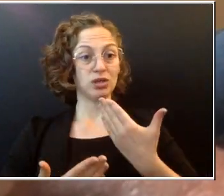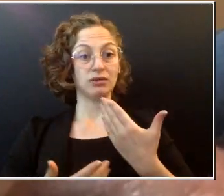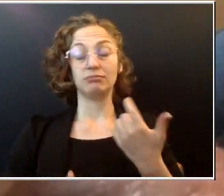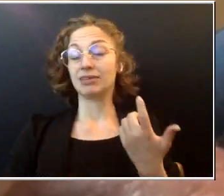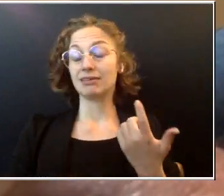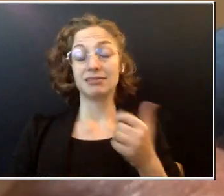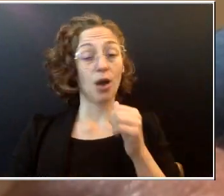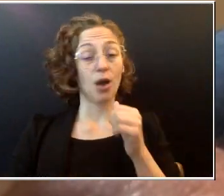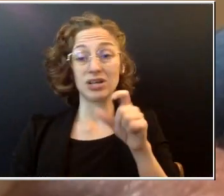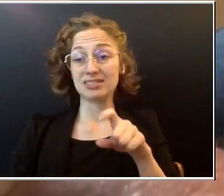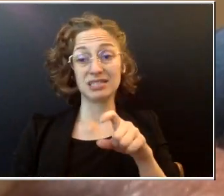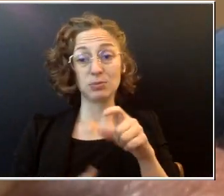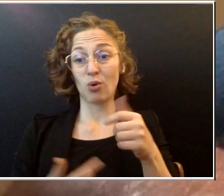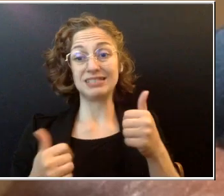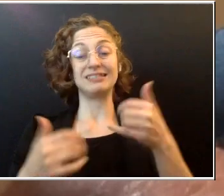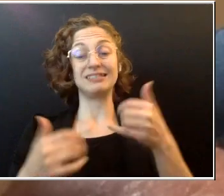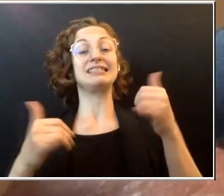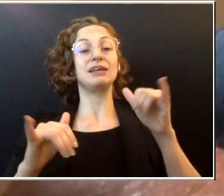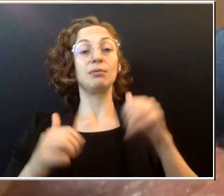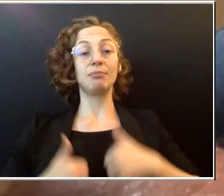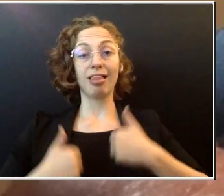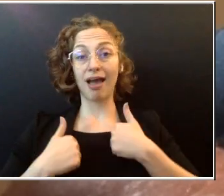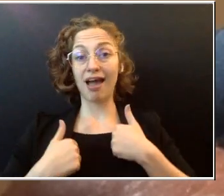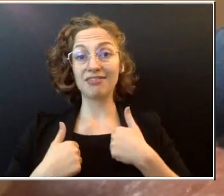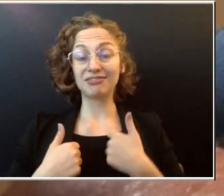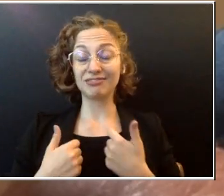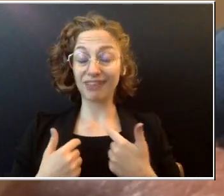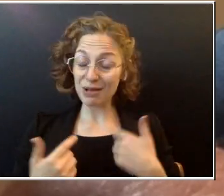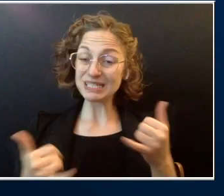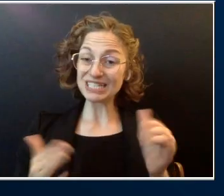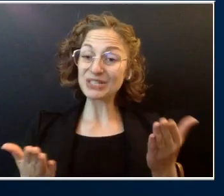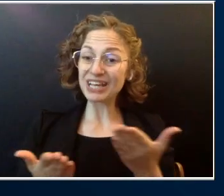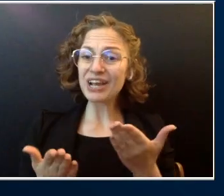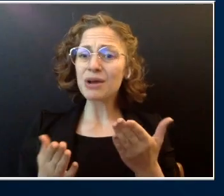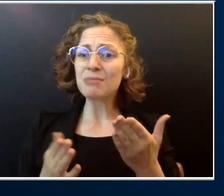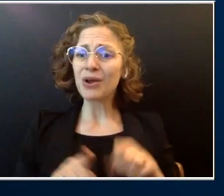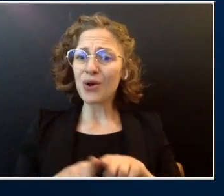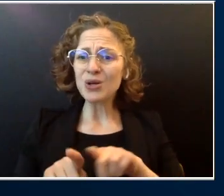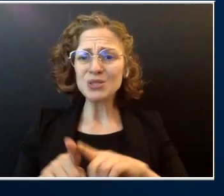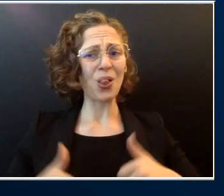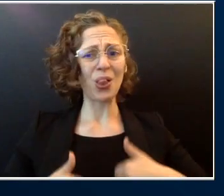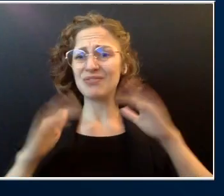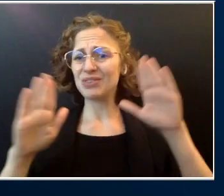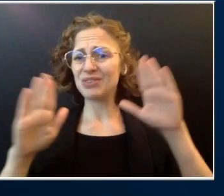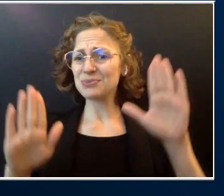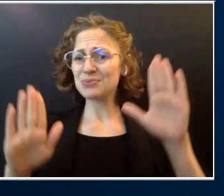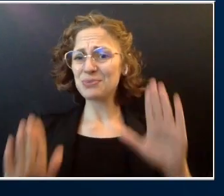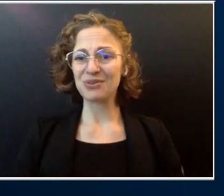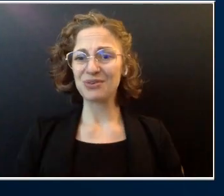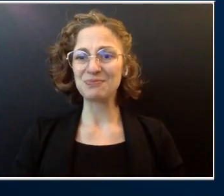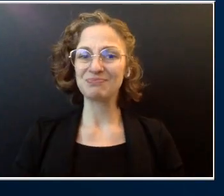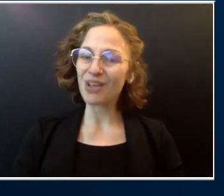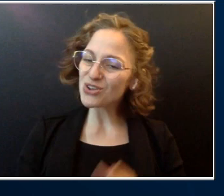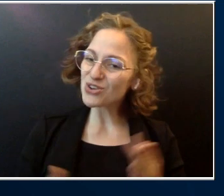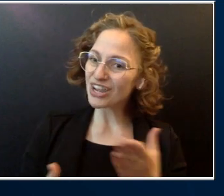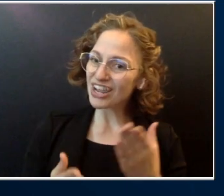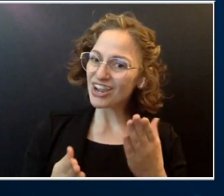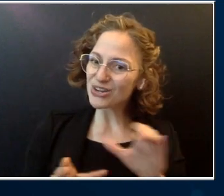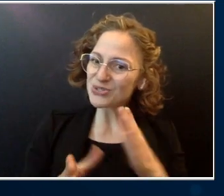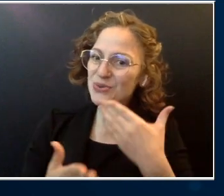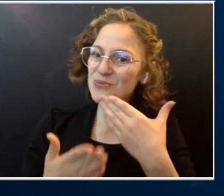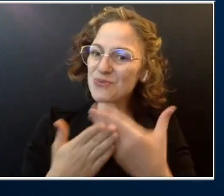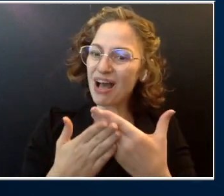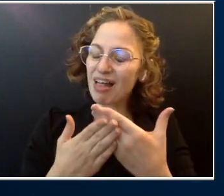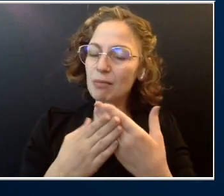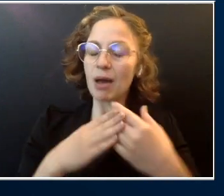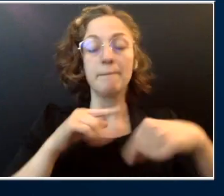here, but things are great. So I'm definitely appreciative of that. You're here and doing it well. Okay, but you got to back up, because I want to go back to this diagnosis.